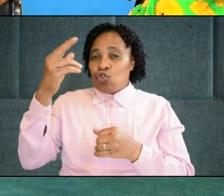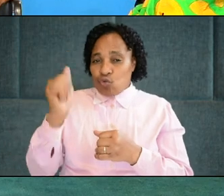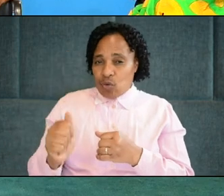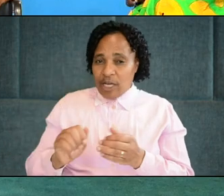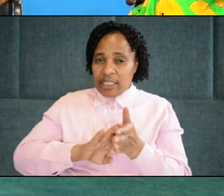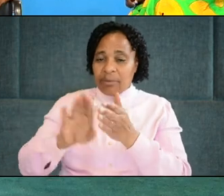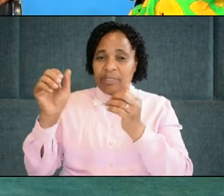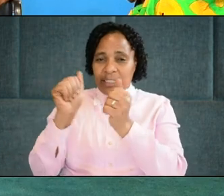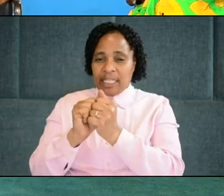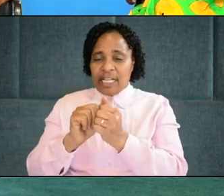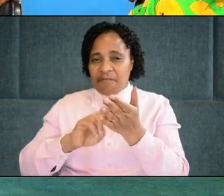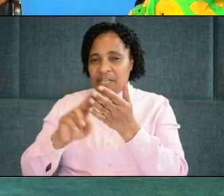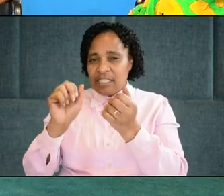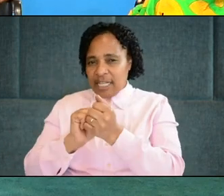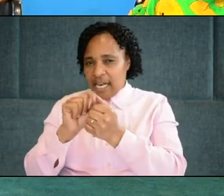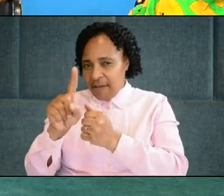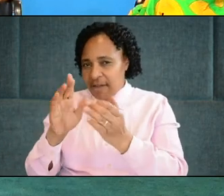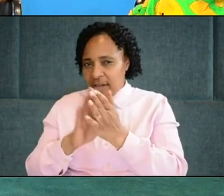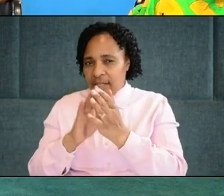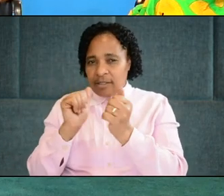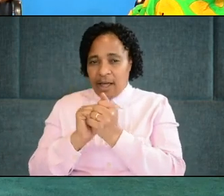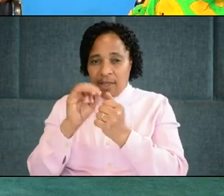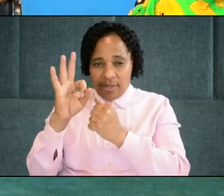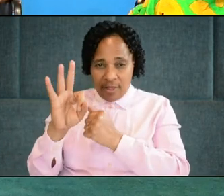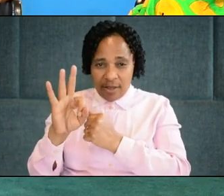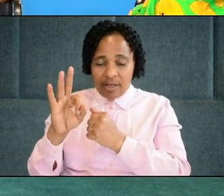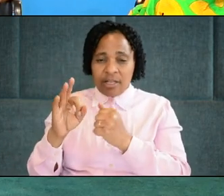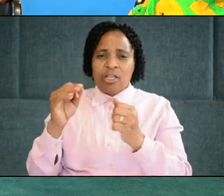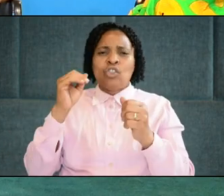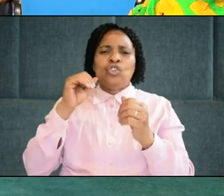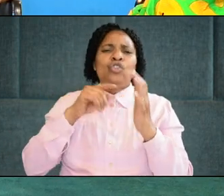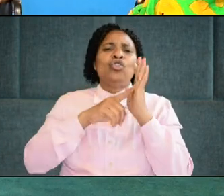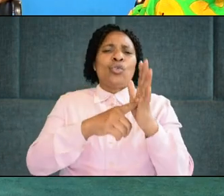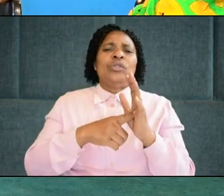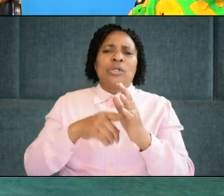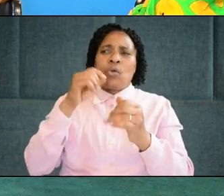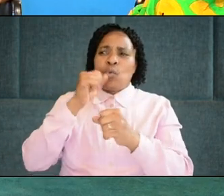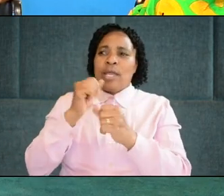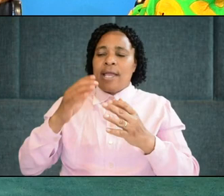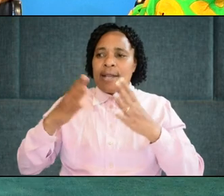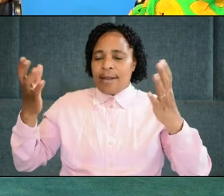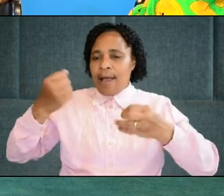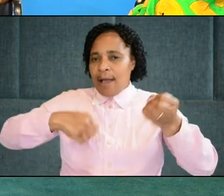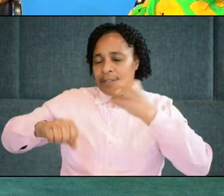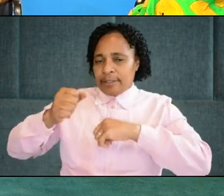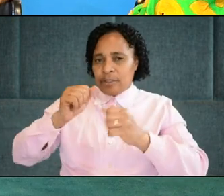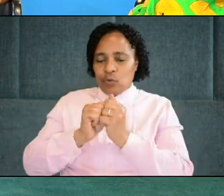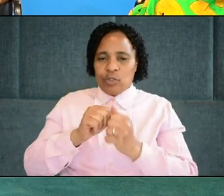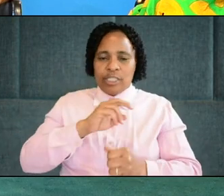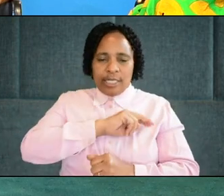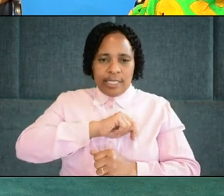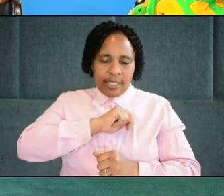verses 11 to 13, it shows him doing great acts with nature,